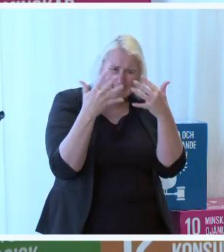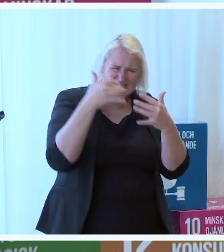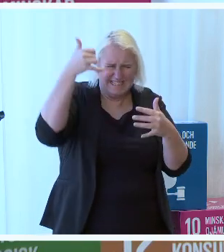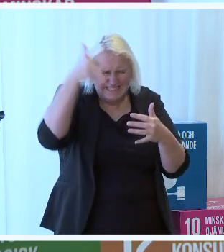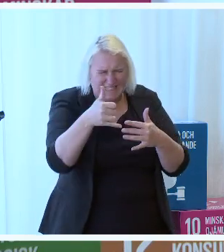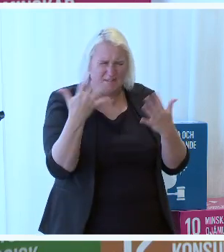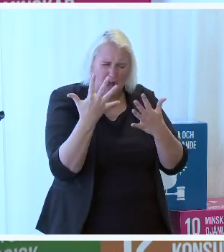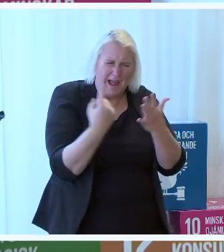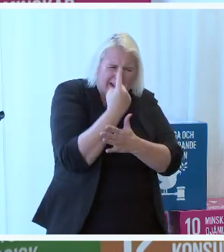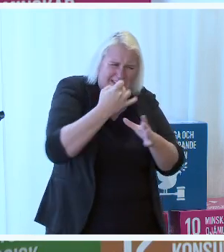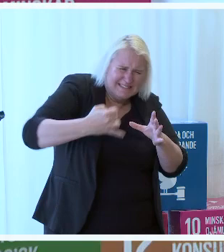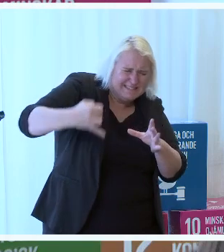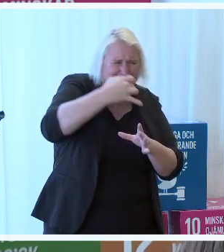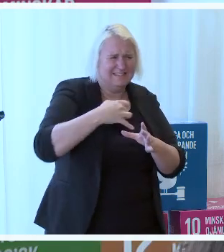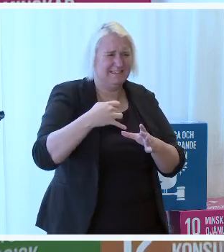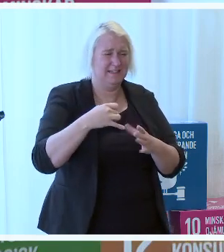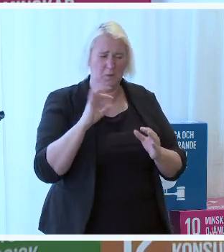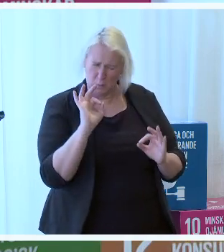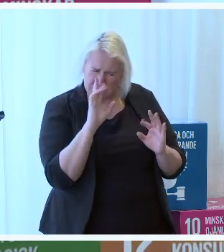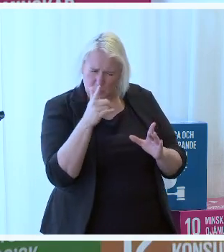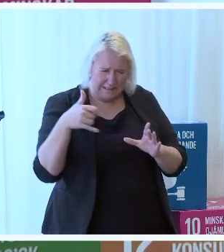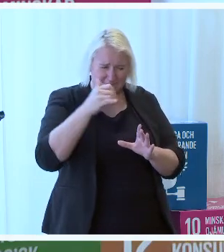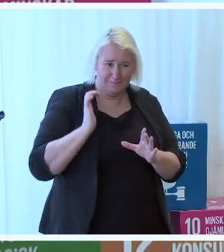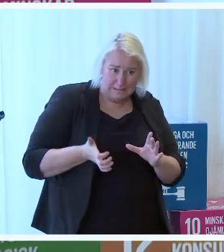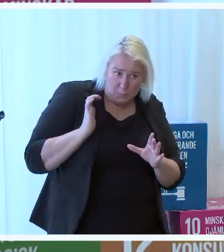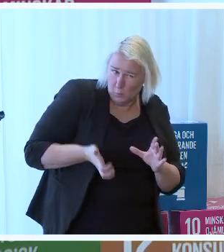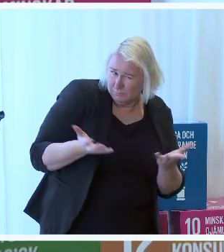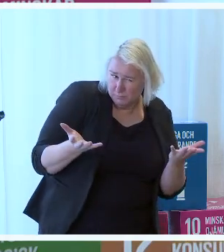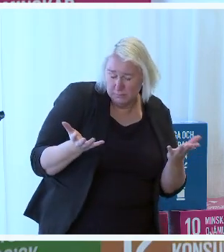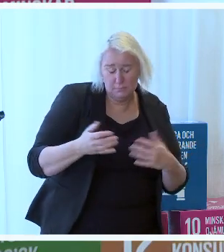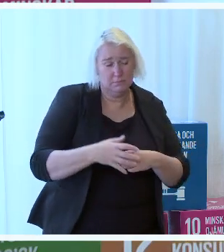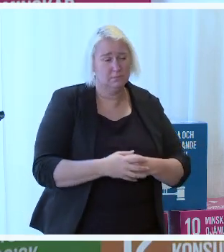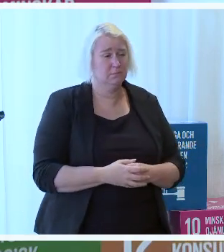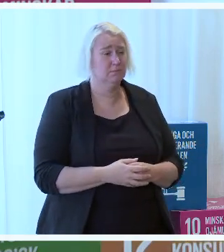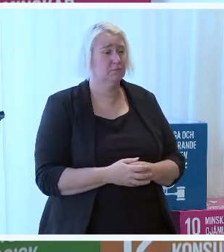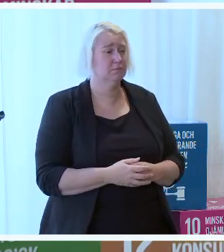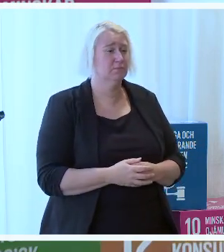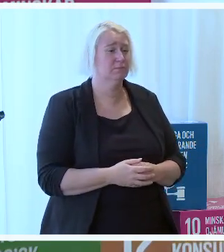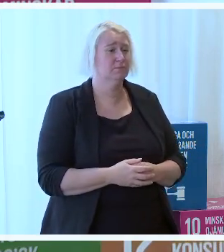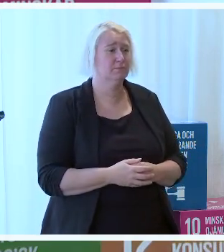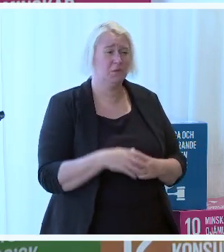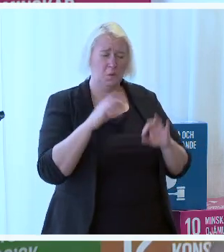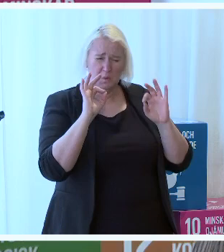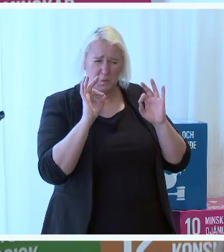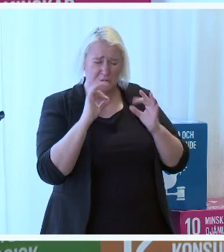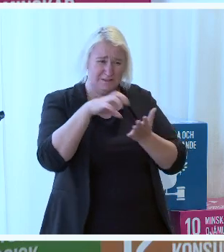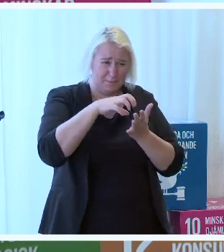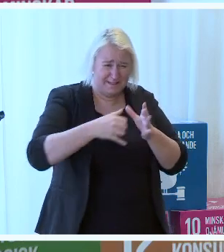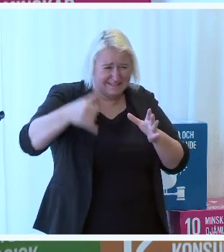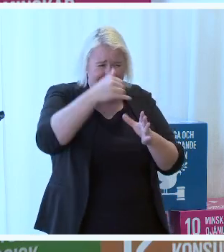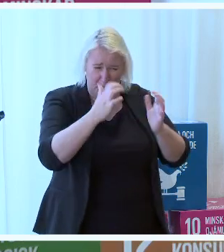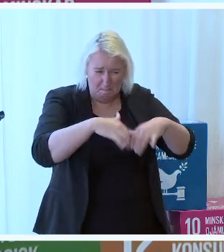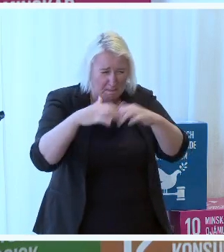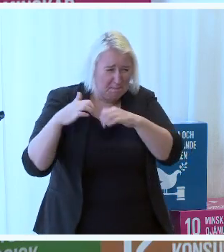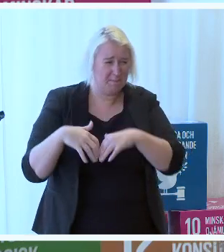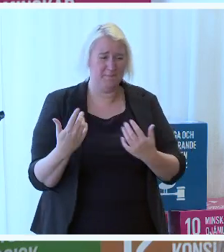Whenever women and girls share the destruction, the displacement, loss of livelihood, they share